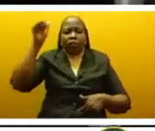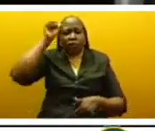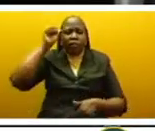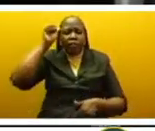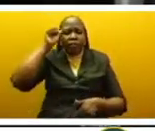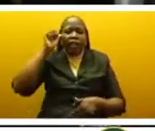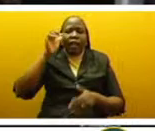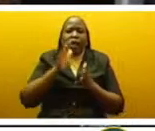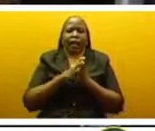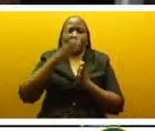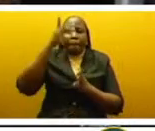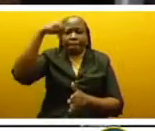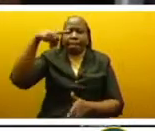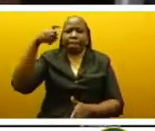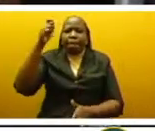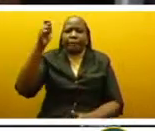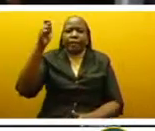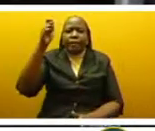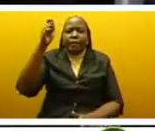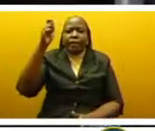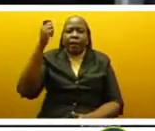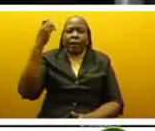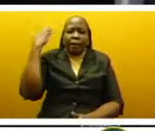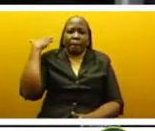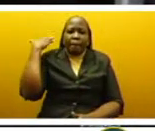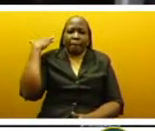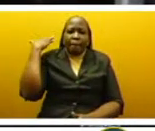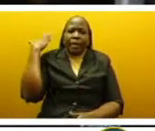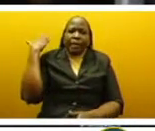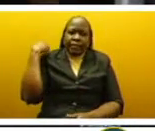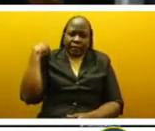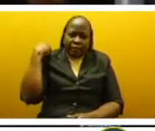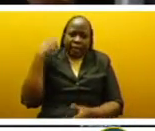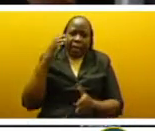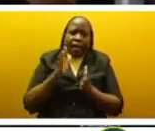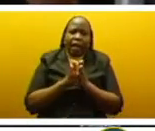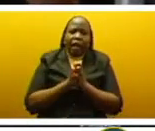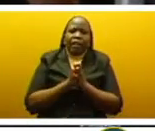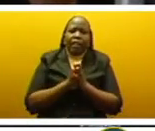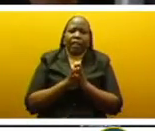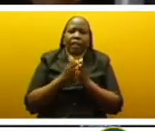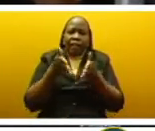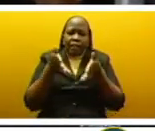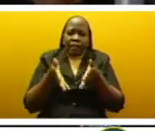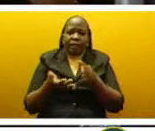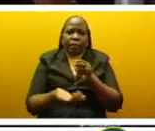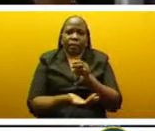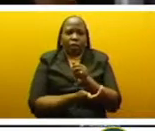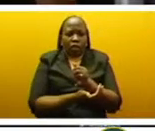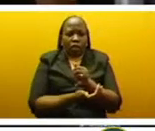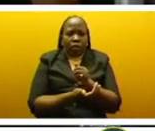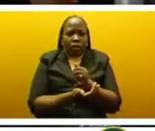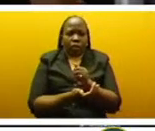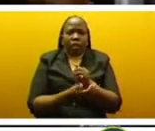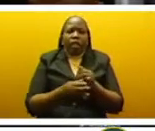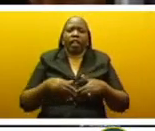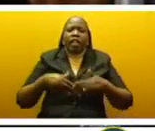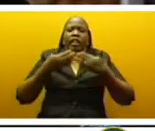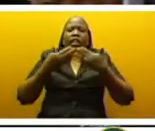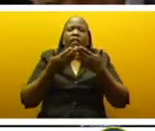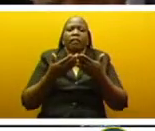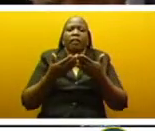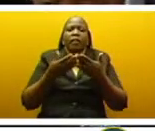Kireka. Most of yesterday and this morning, you are treated to the theory of